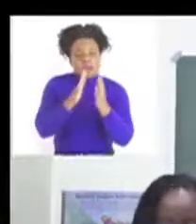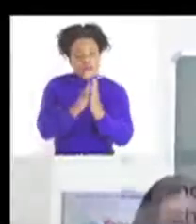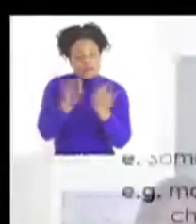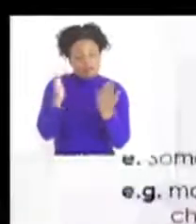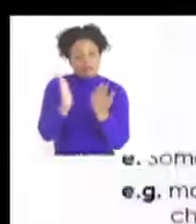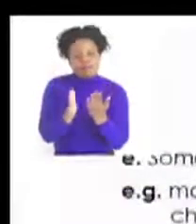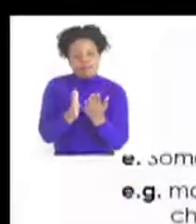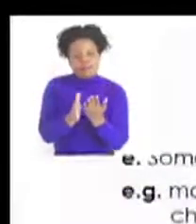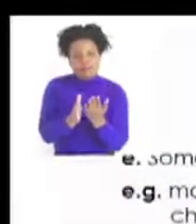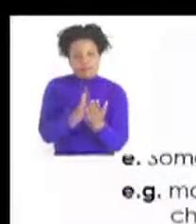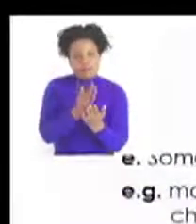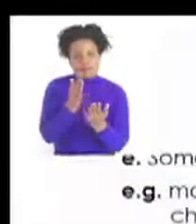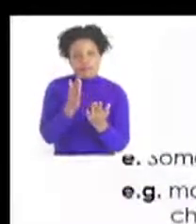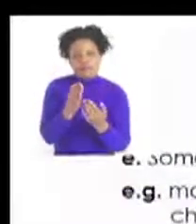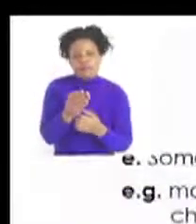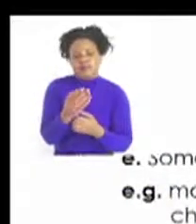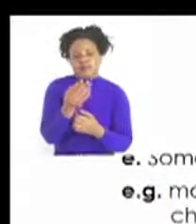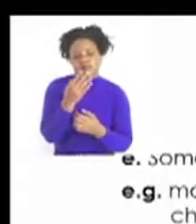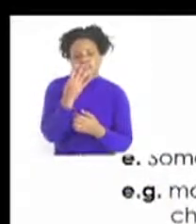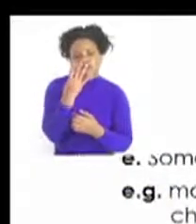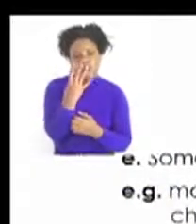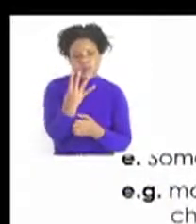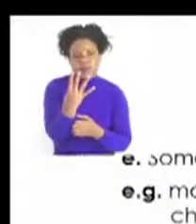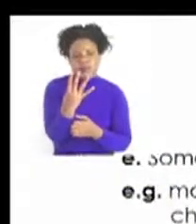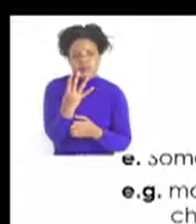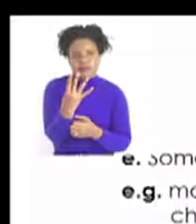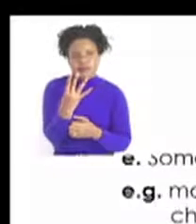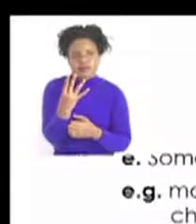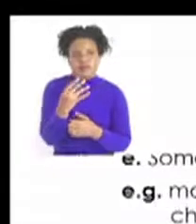and we turn to page 4.